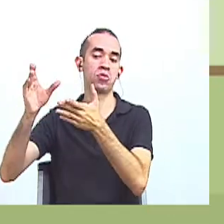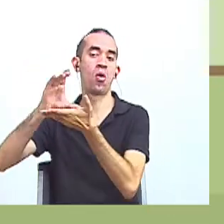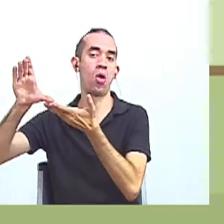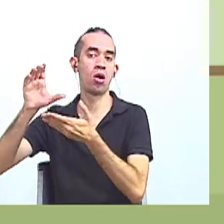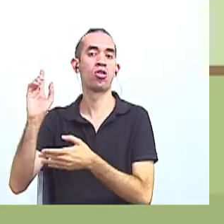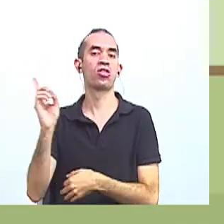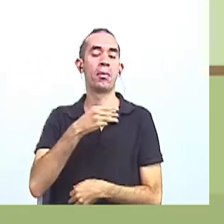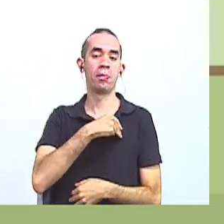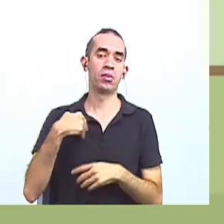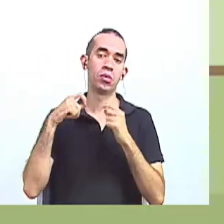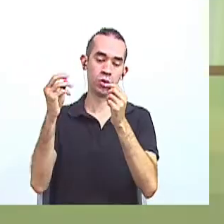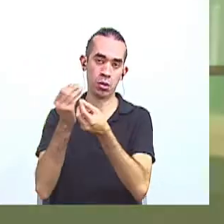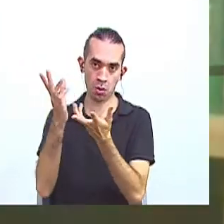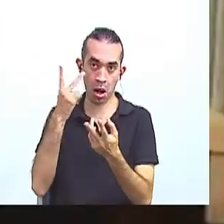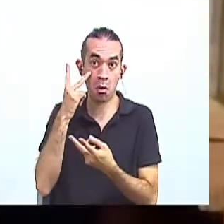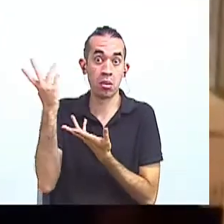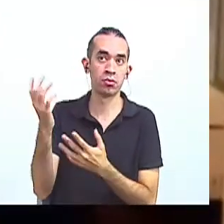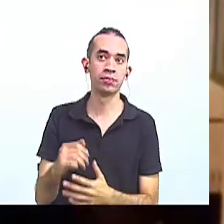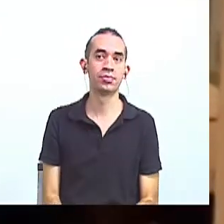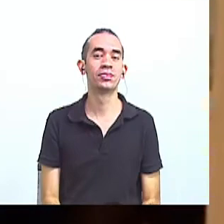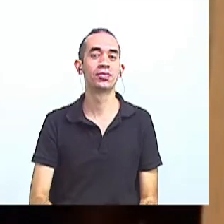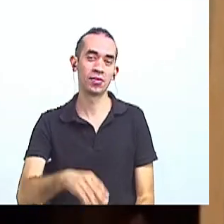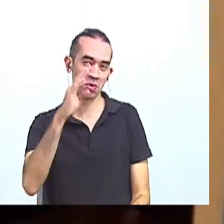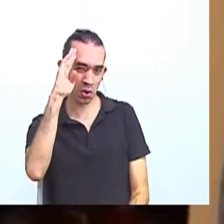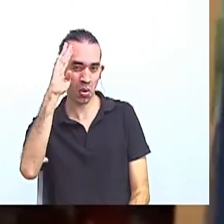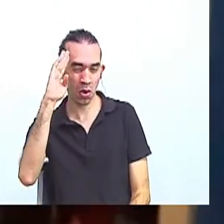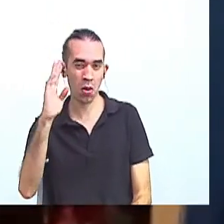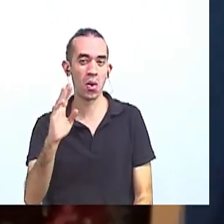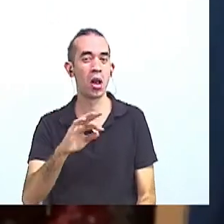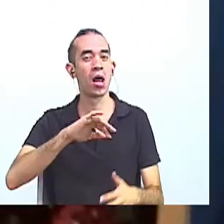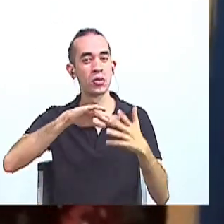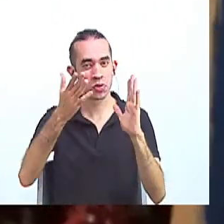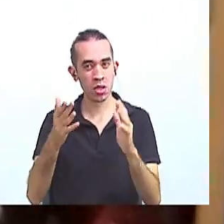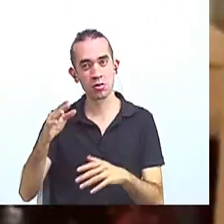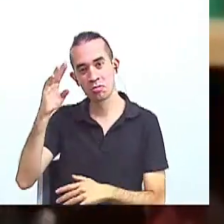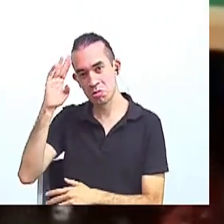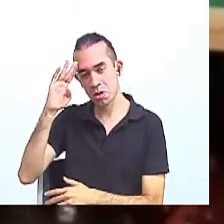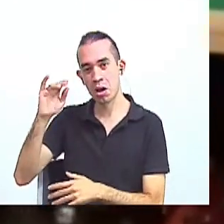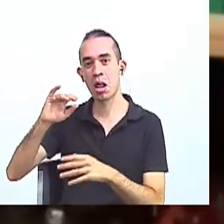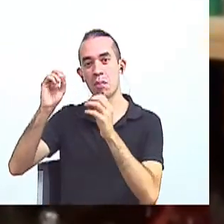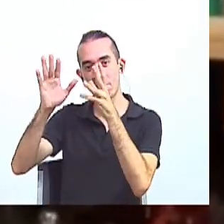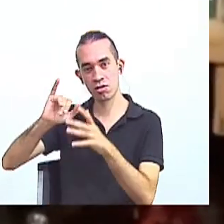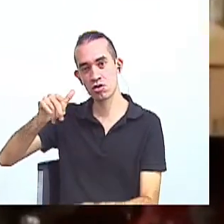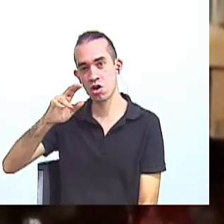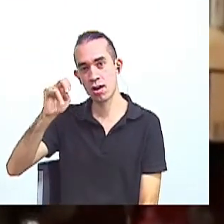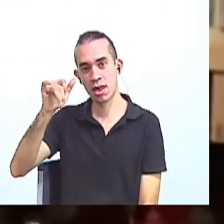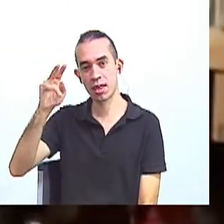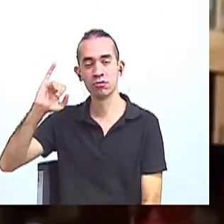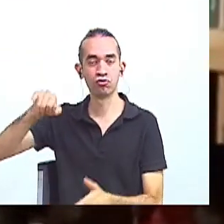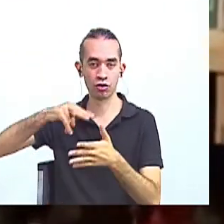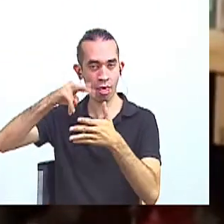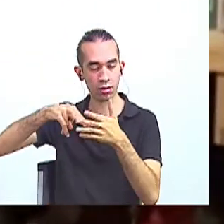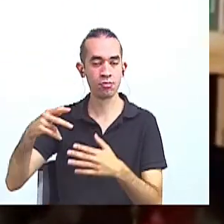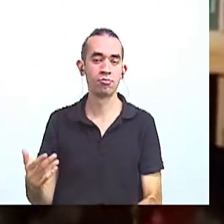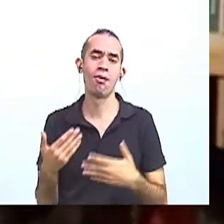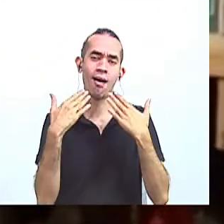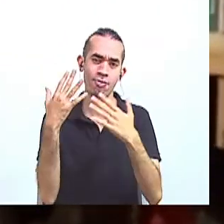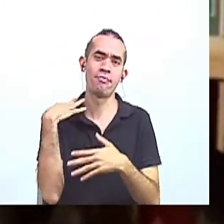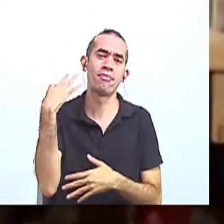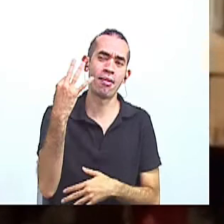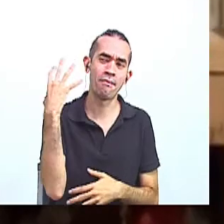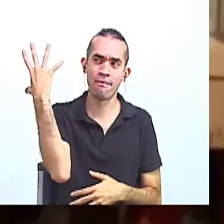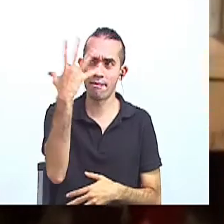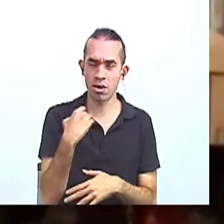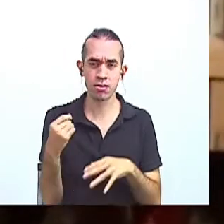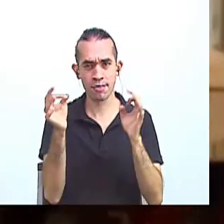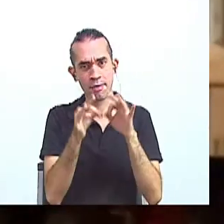teacher Alfredo said. Hello, dear students at home. Hello, dear teacher Jonathan. Thank you so very much for inviting me to your beautiful and very